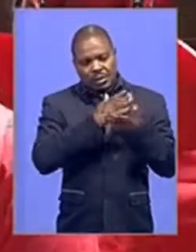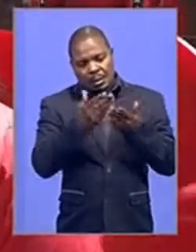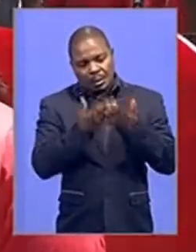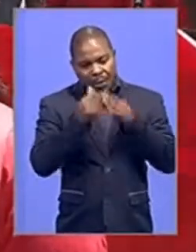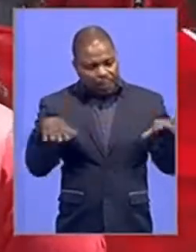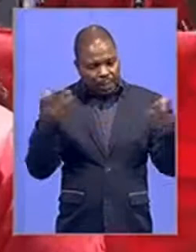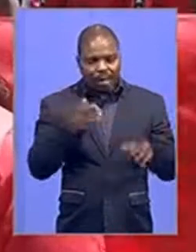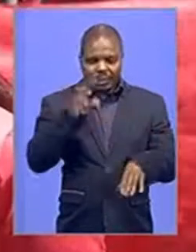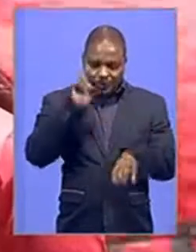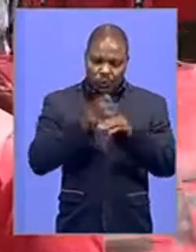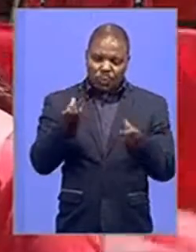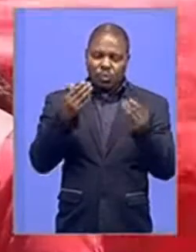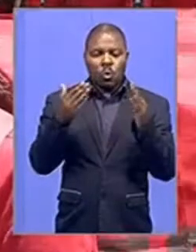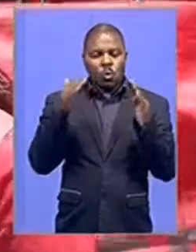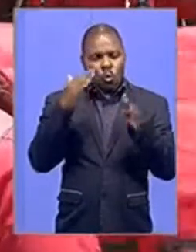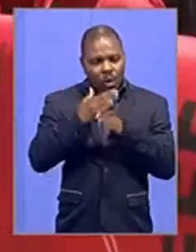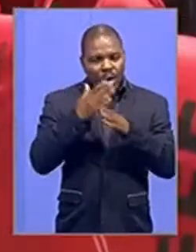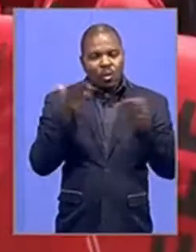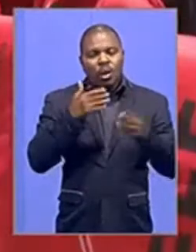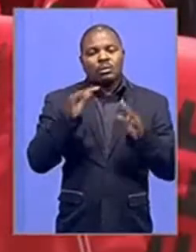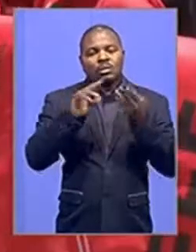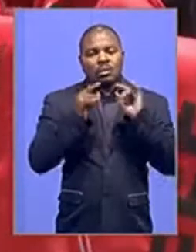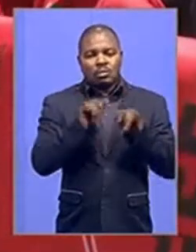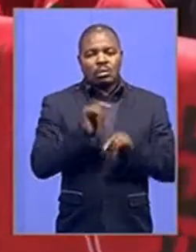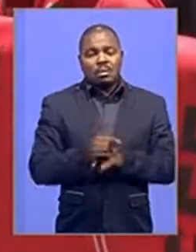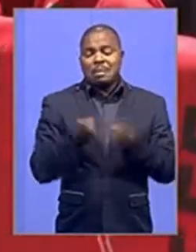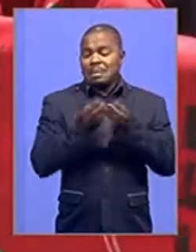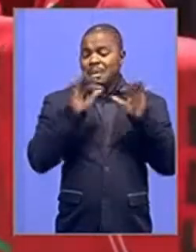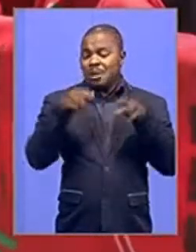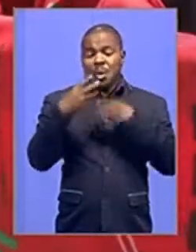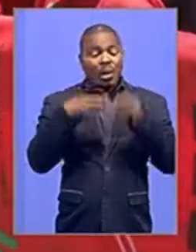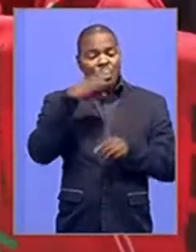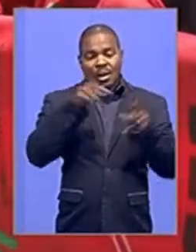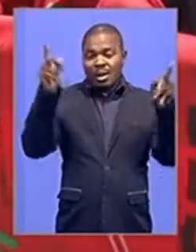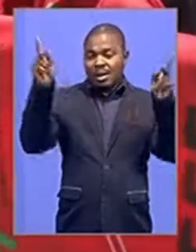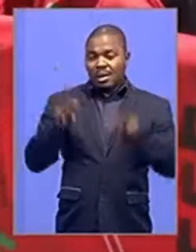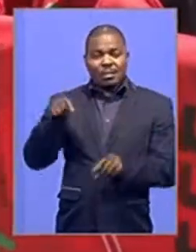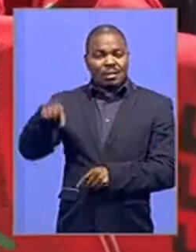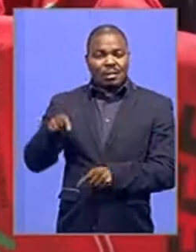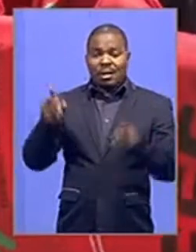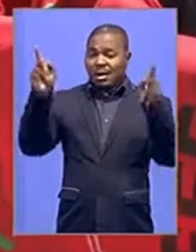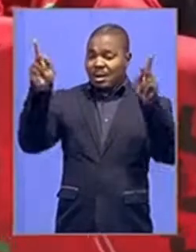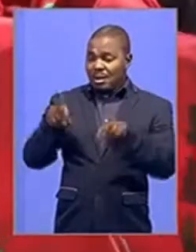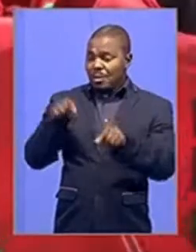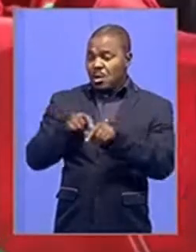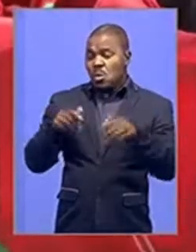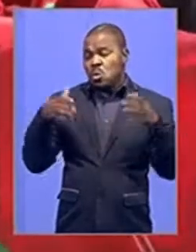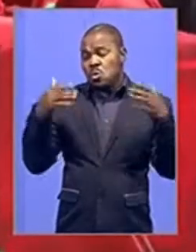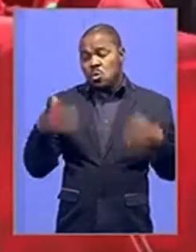hometown. We've got a high unemployment in Kimberley. Kimberley is faced with unemployment, and